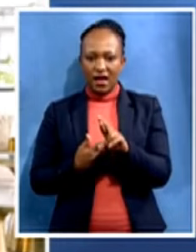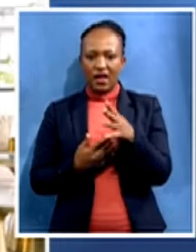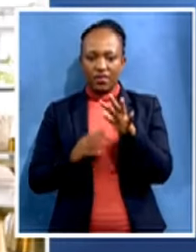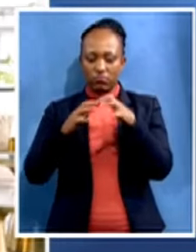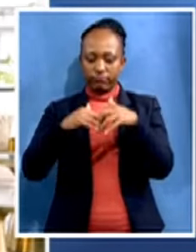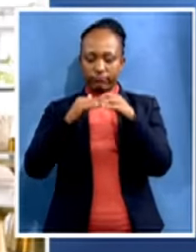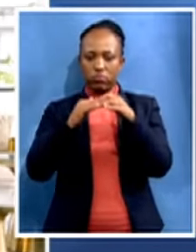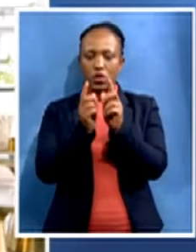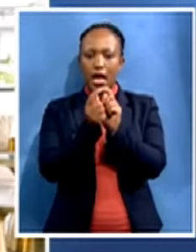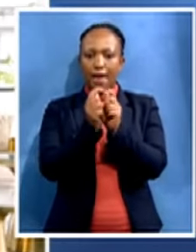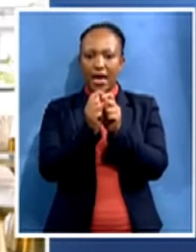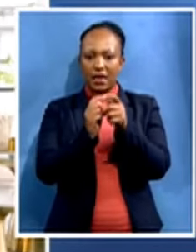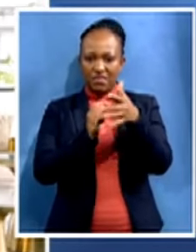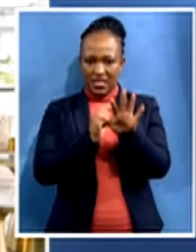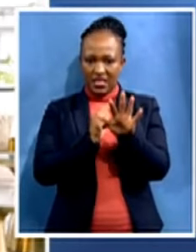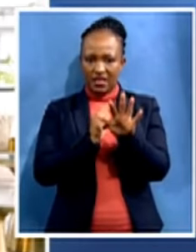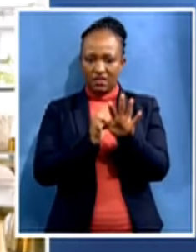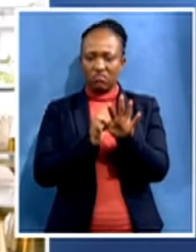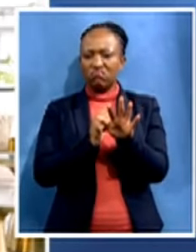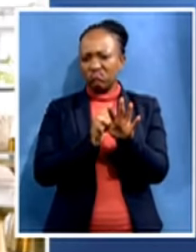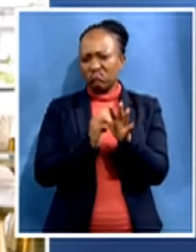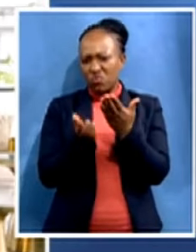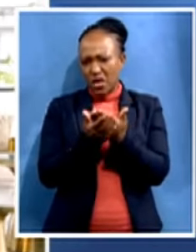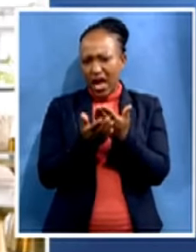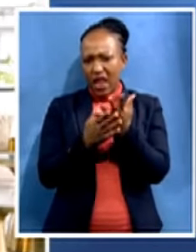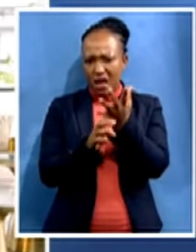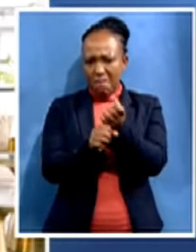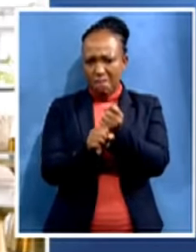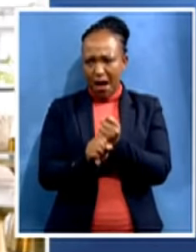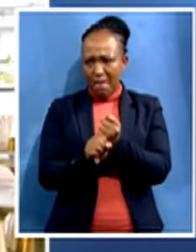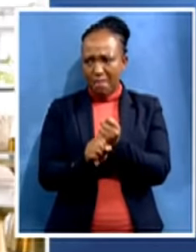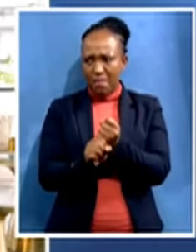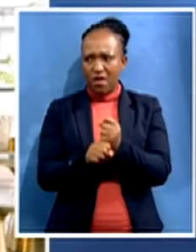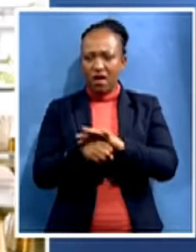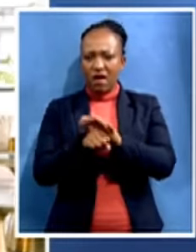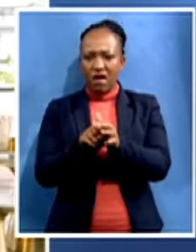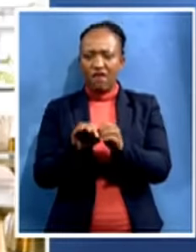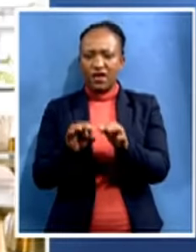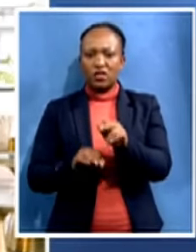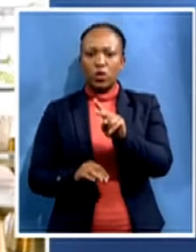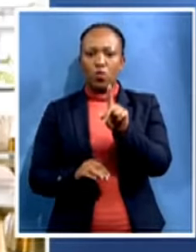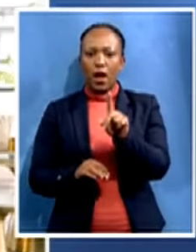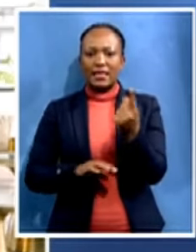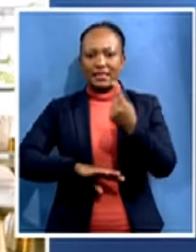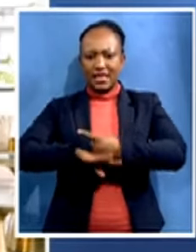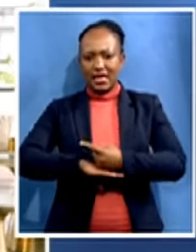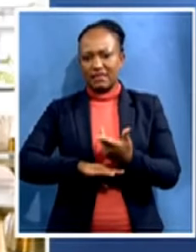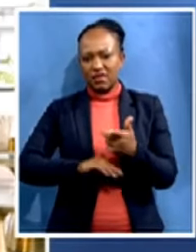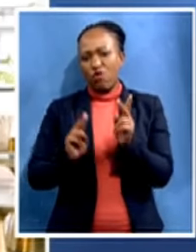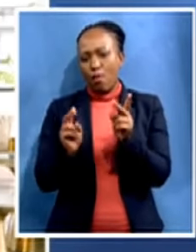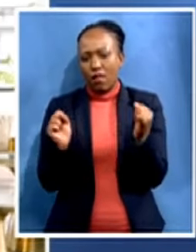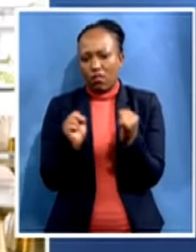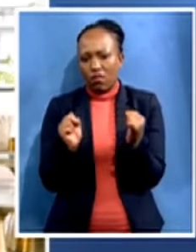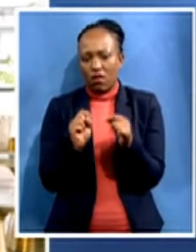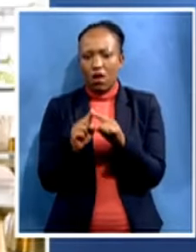we can now keep the vaccine for 31 days at normal fridge temperatures instead of the 5 days that it was